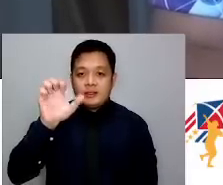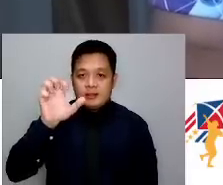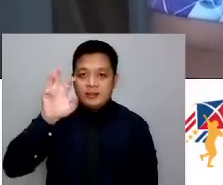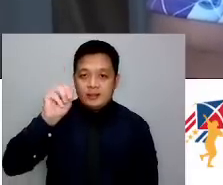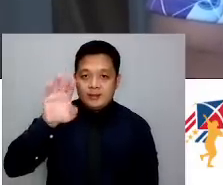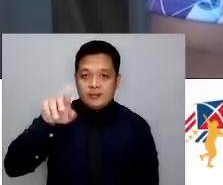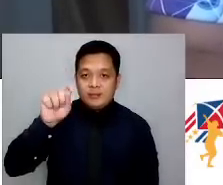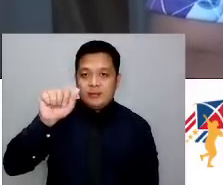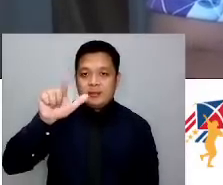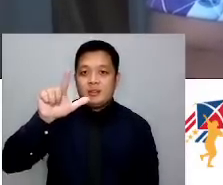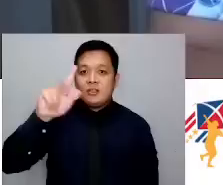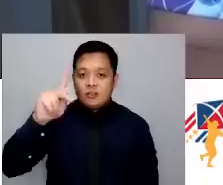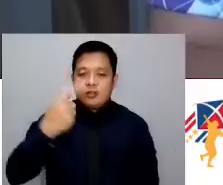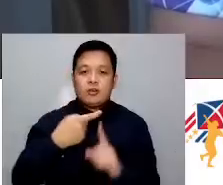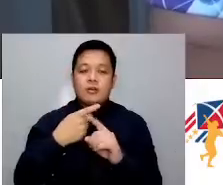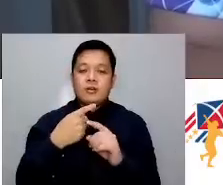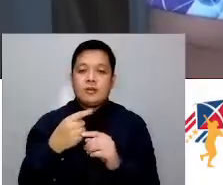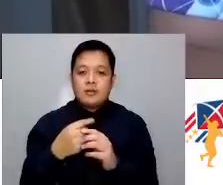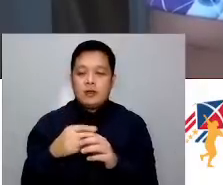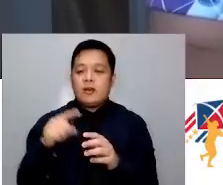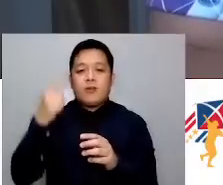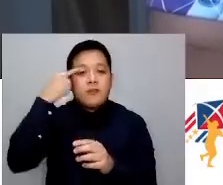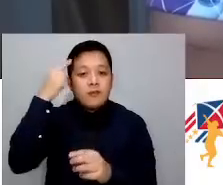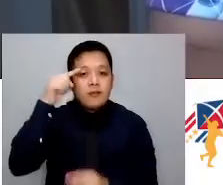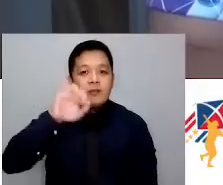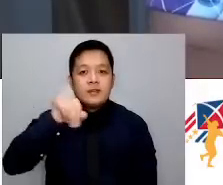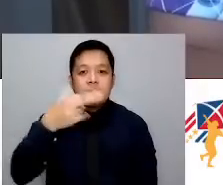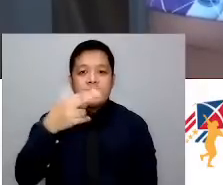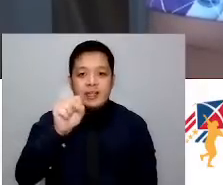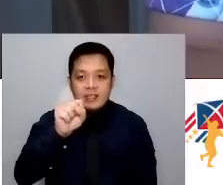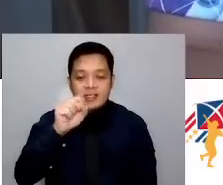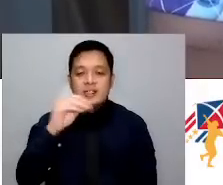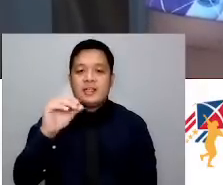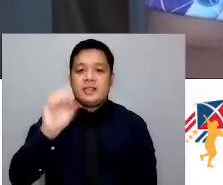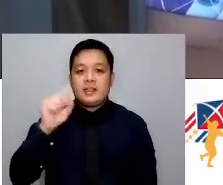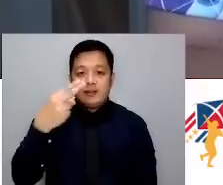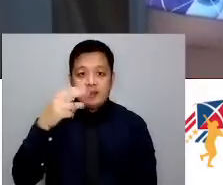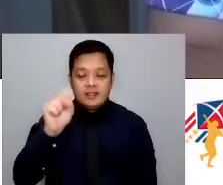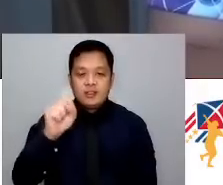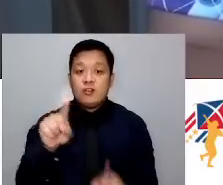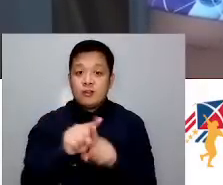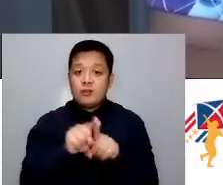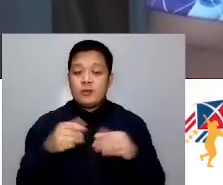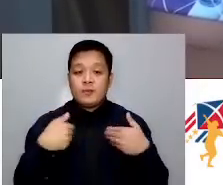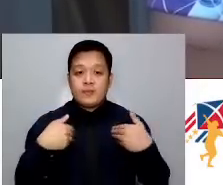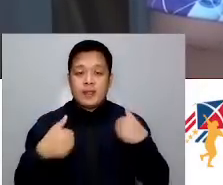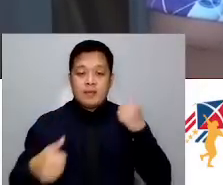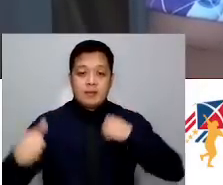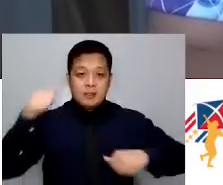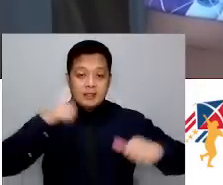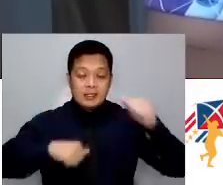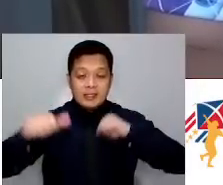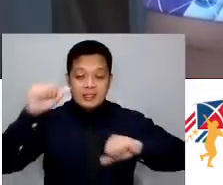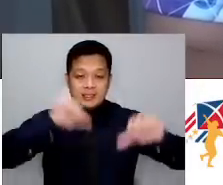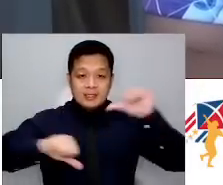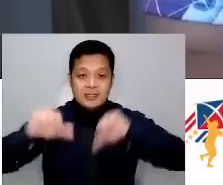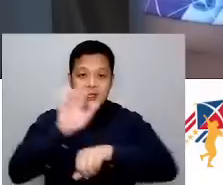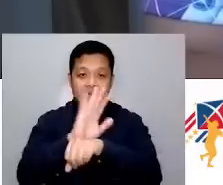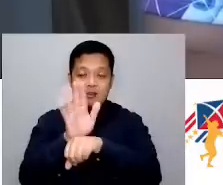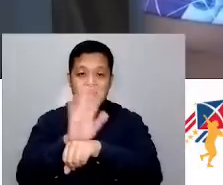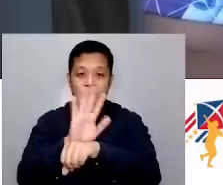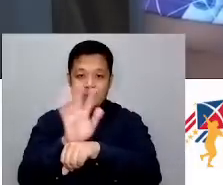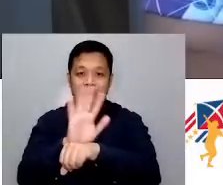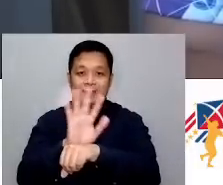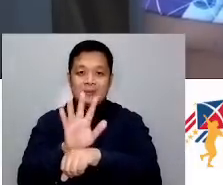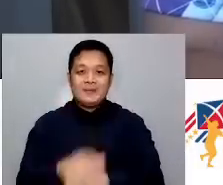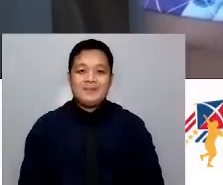junior and senior high school students. And we also have Ciencicula, which is an interesting addition of this year's NSTF.